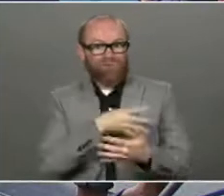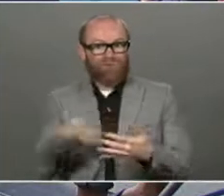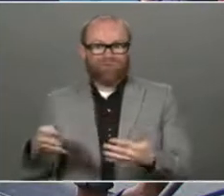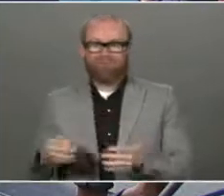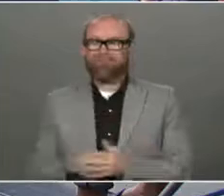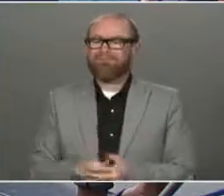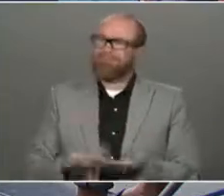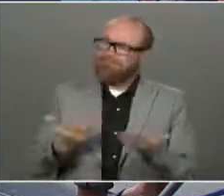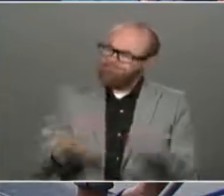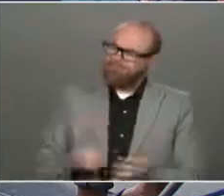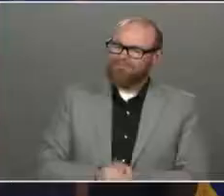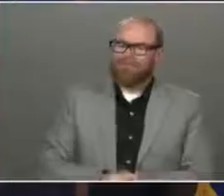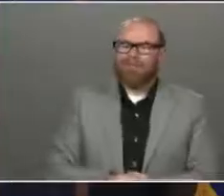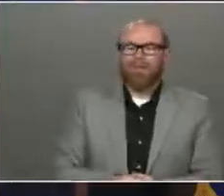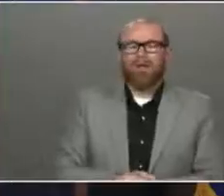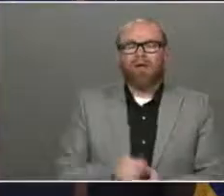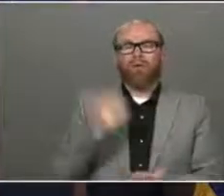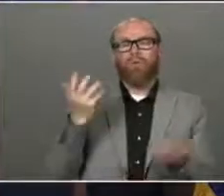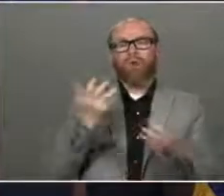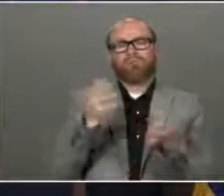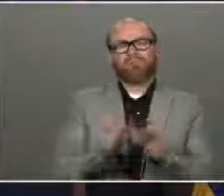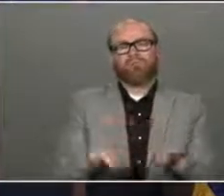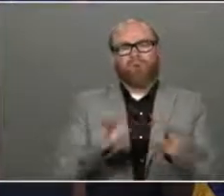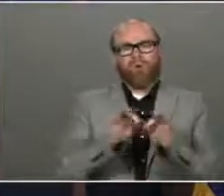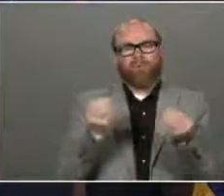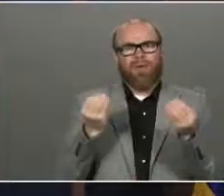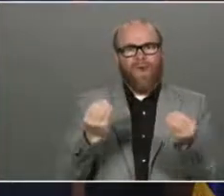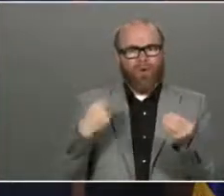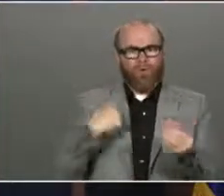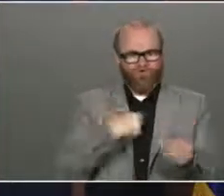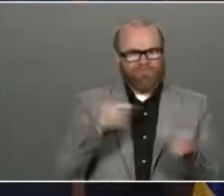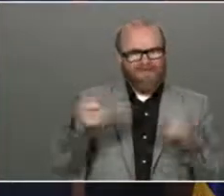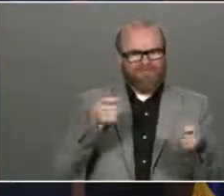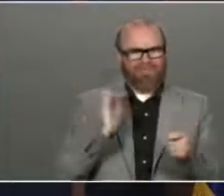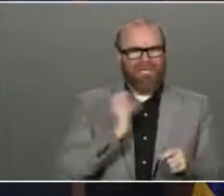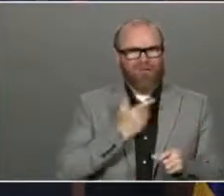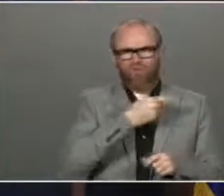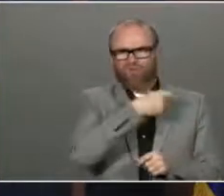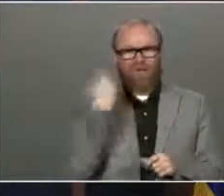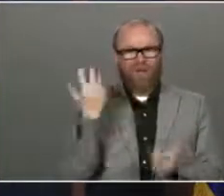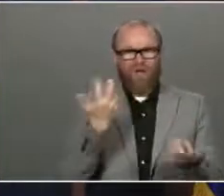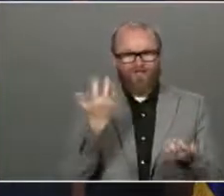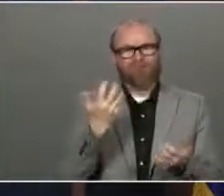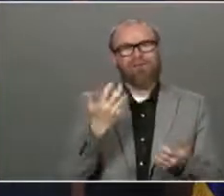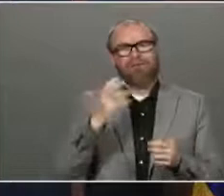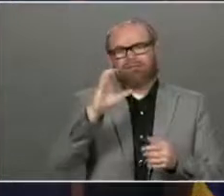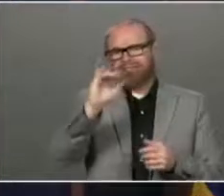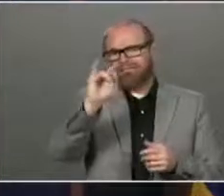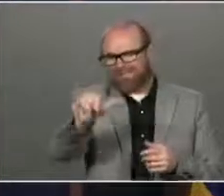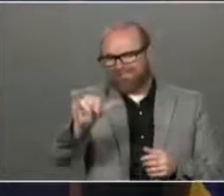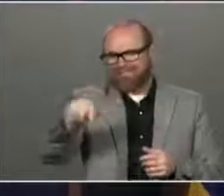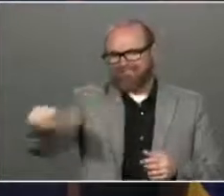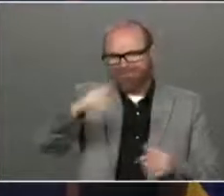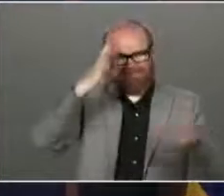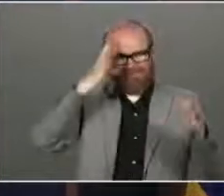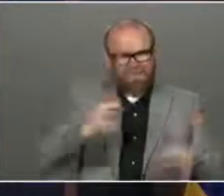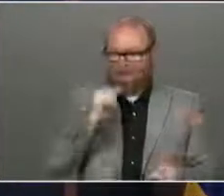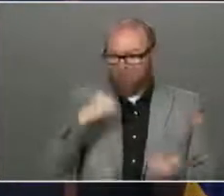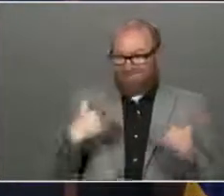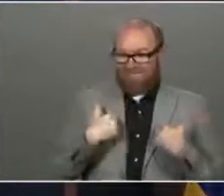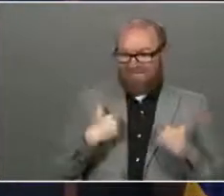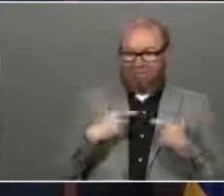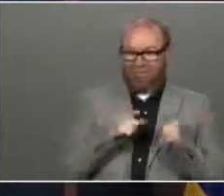the way that we manage drought here in this state is that those decisions are made at the local level. And as